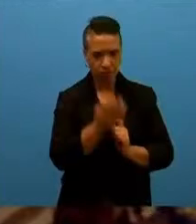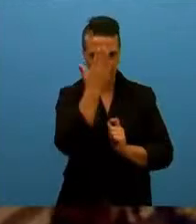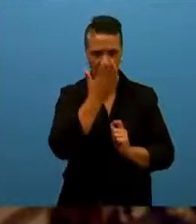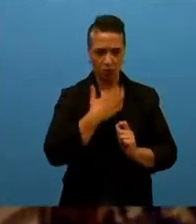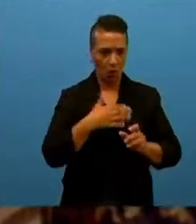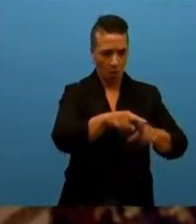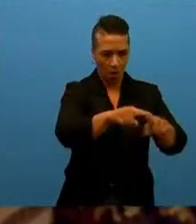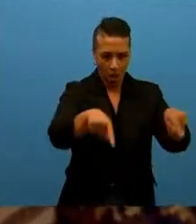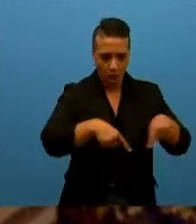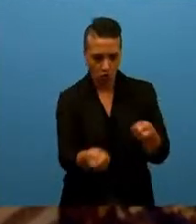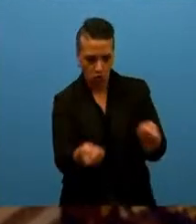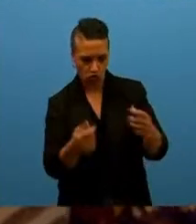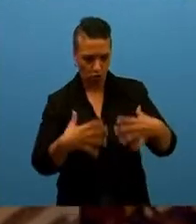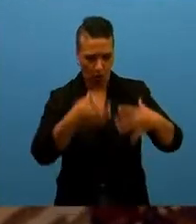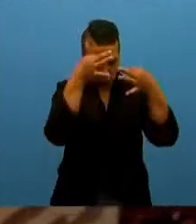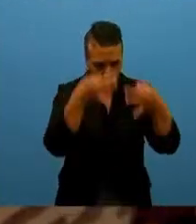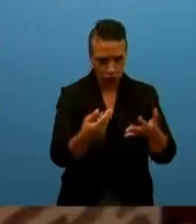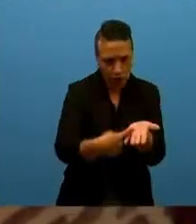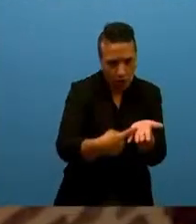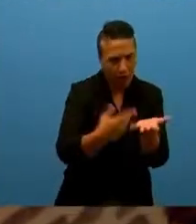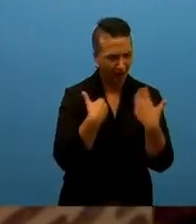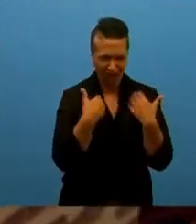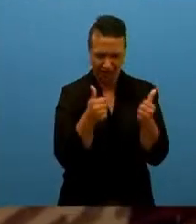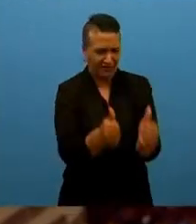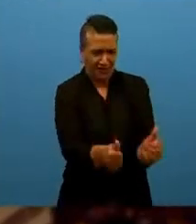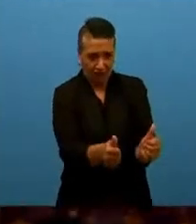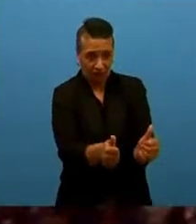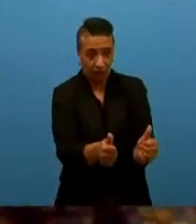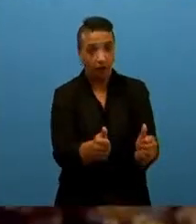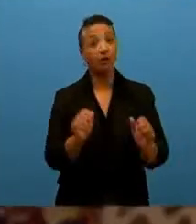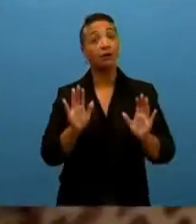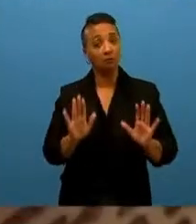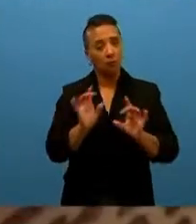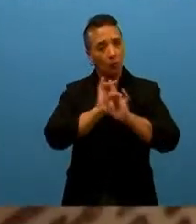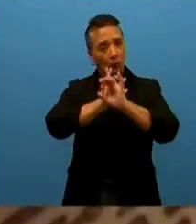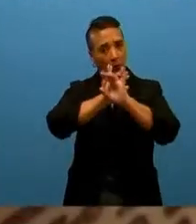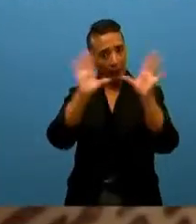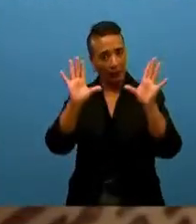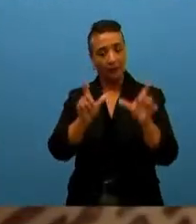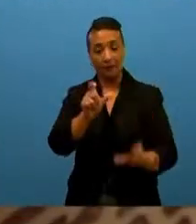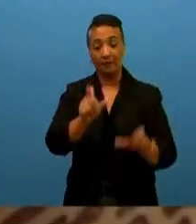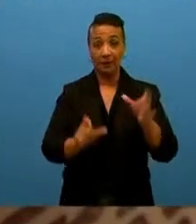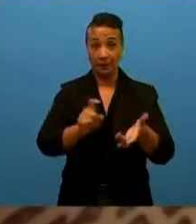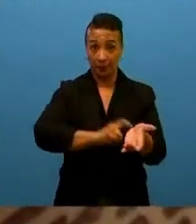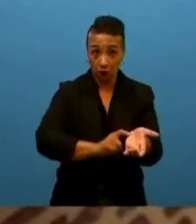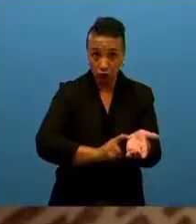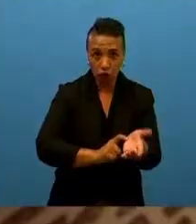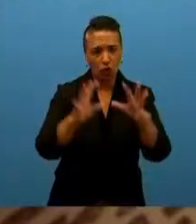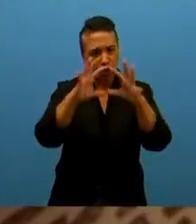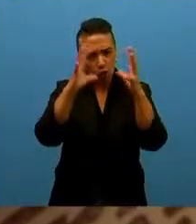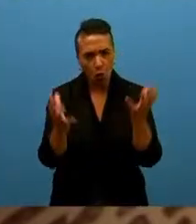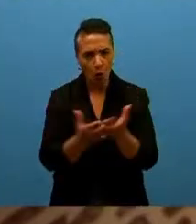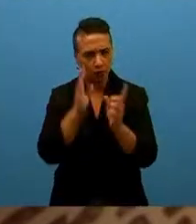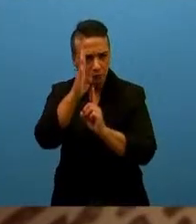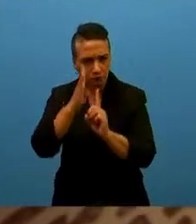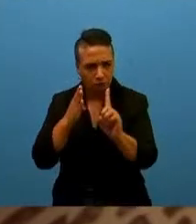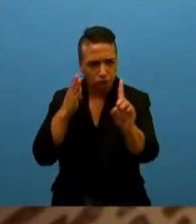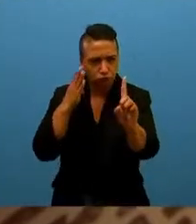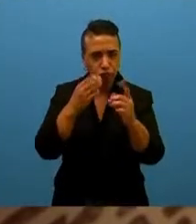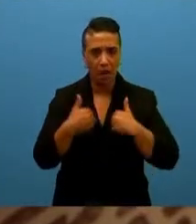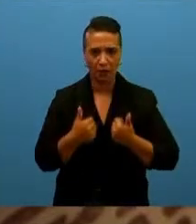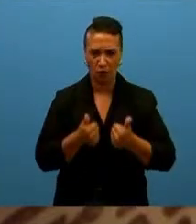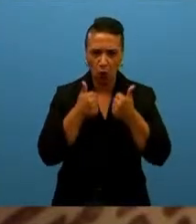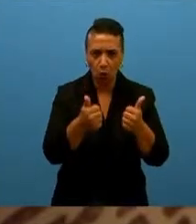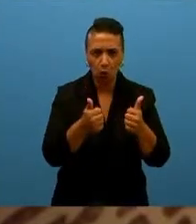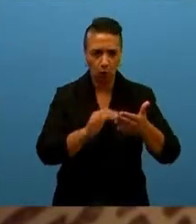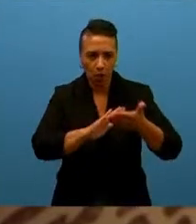territory. To be clear, Indigenous peoples, tribes, and nations around the world have robust civil societies that